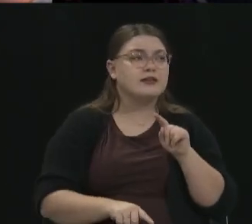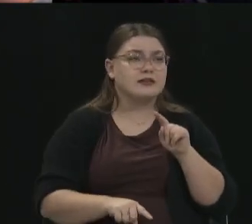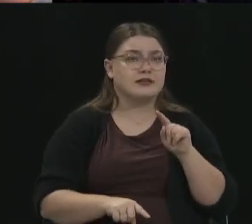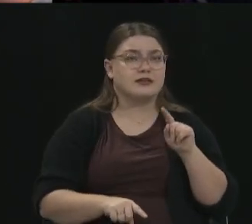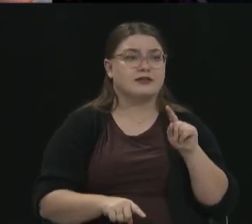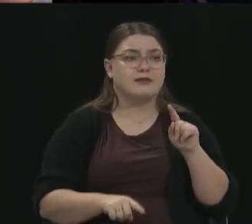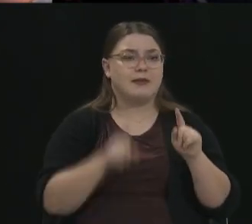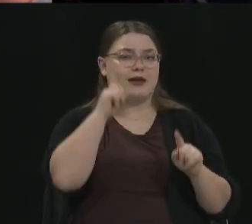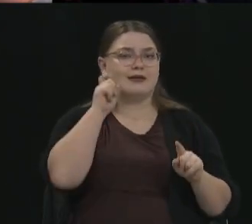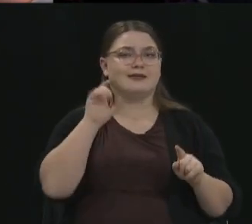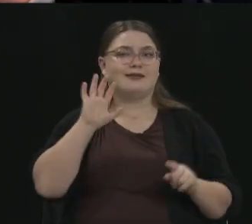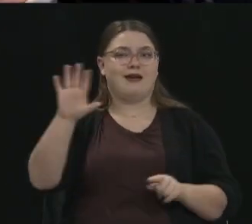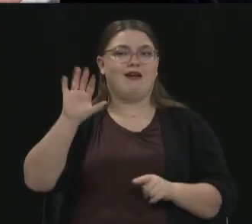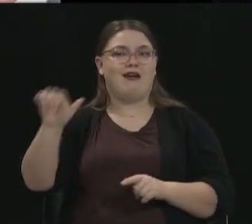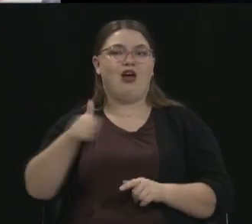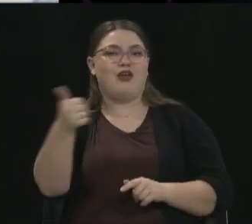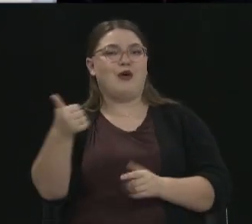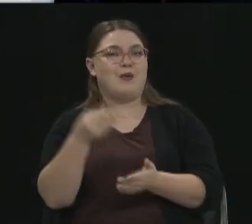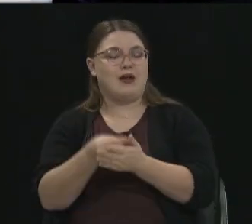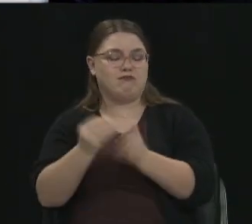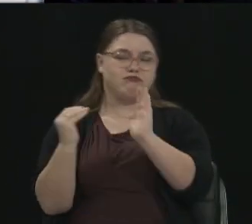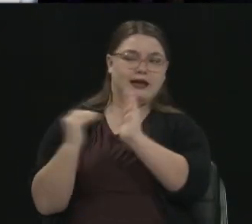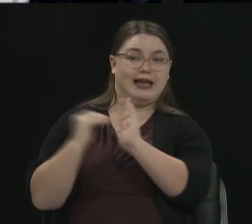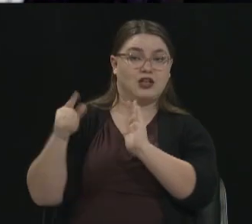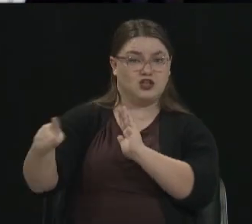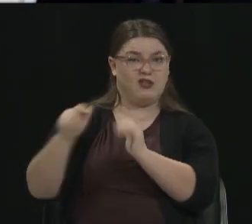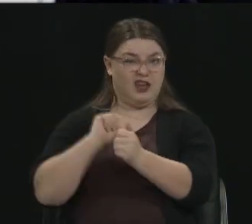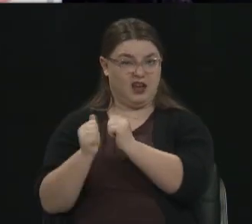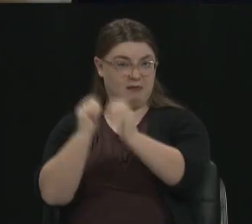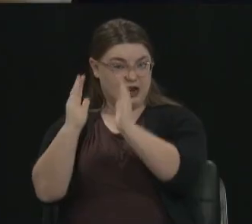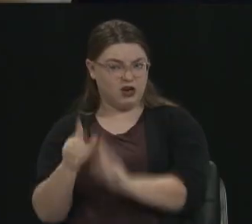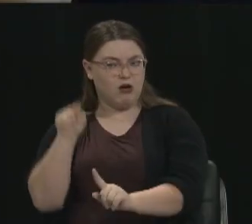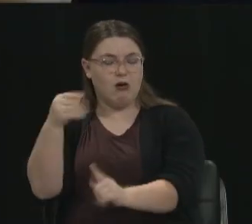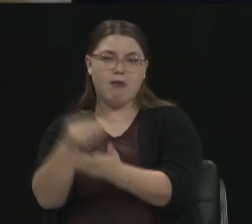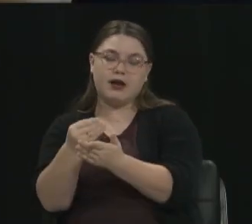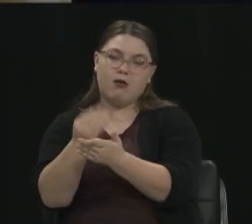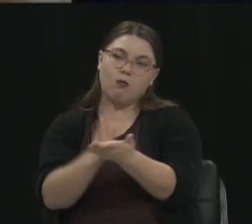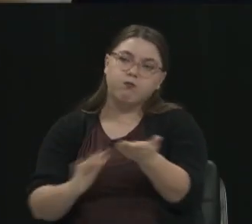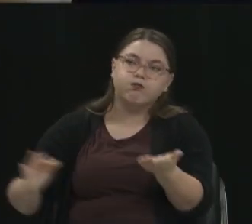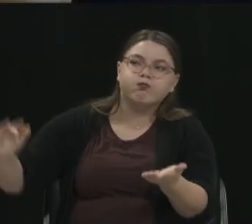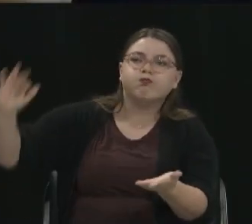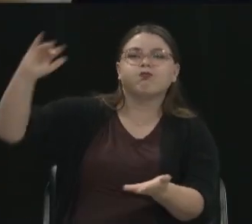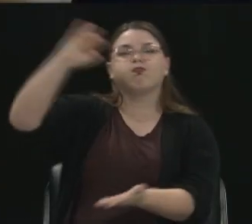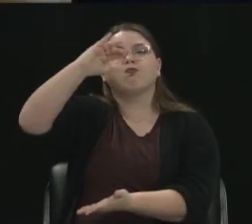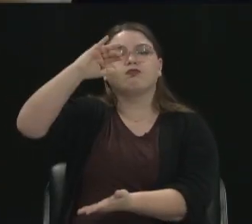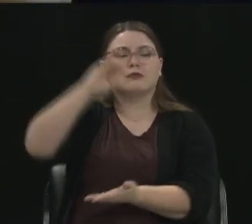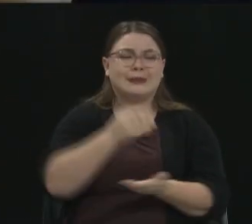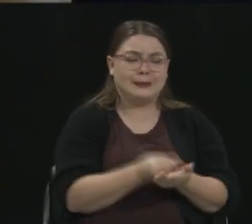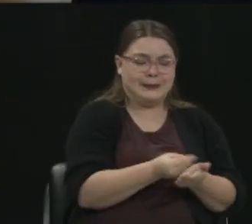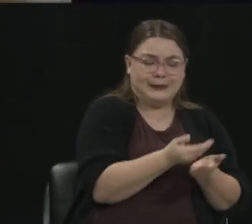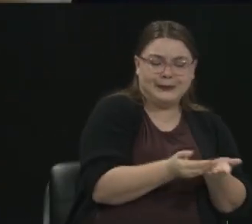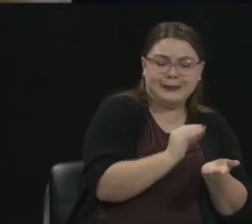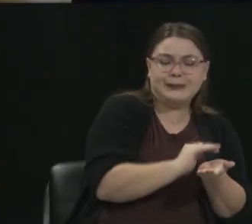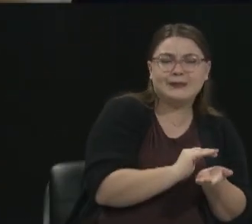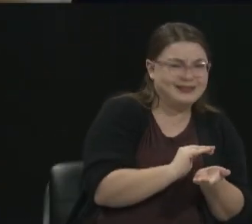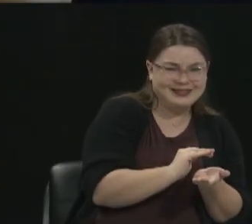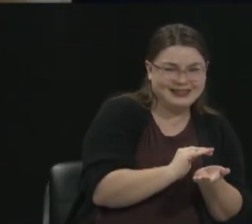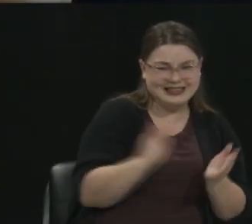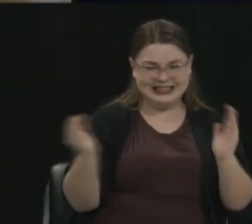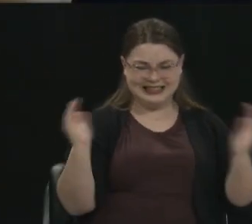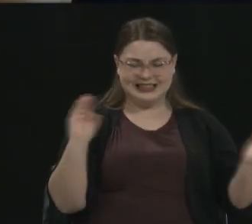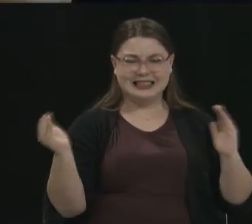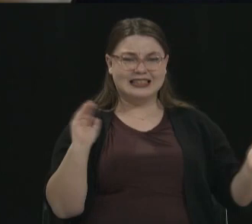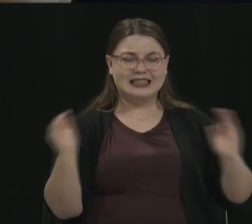raised against you? Or let's even say they're not going to campaign on behalf of